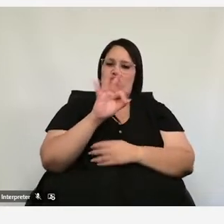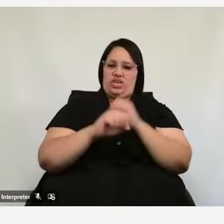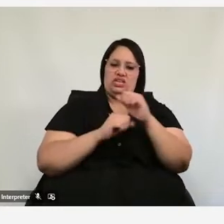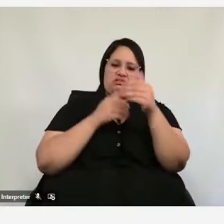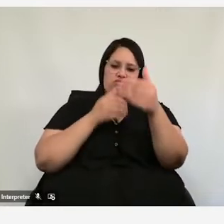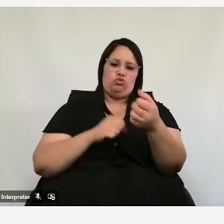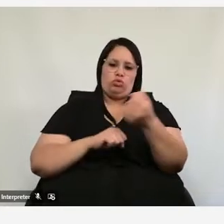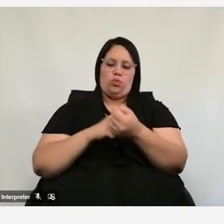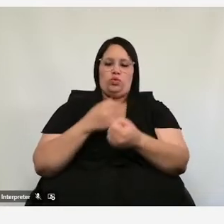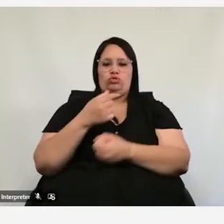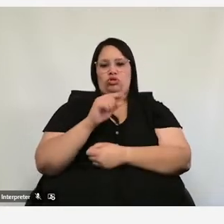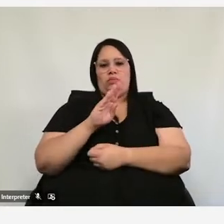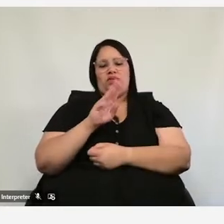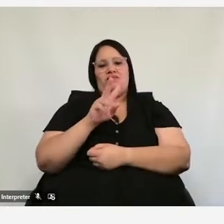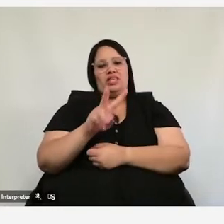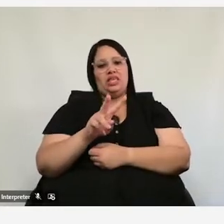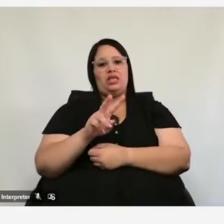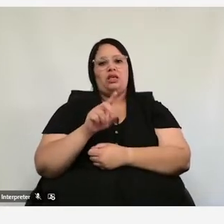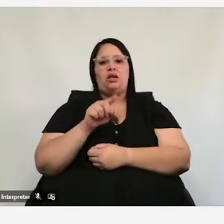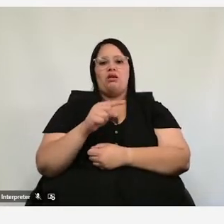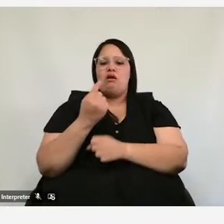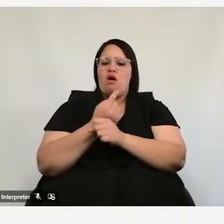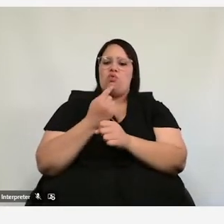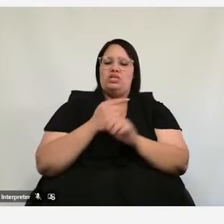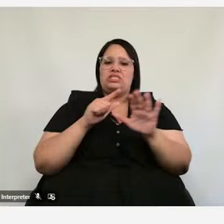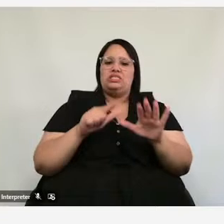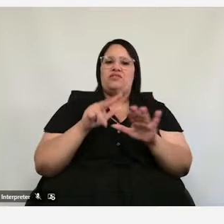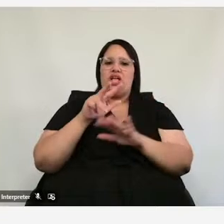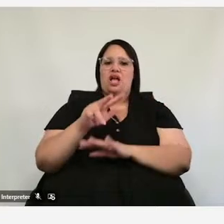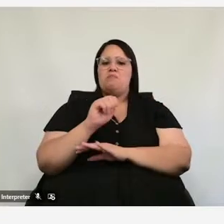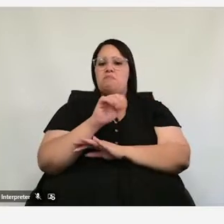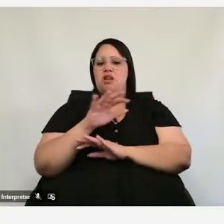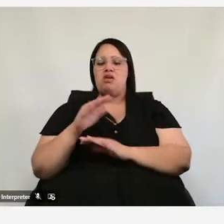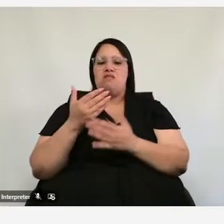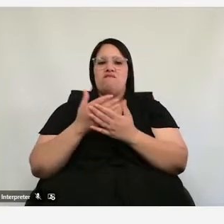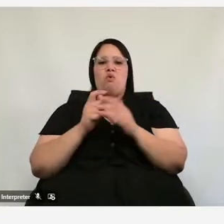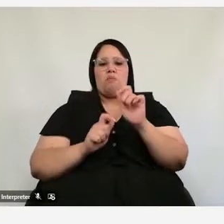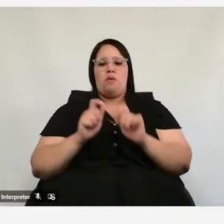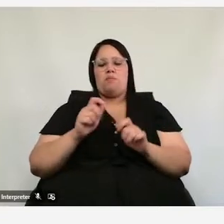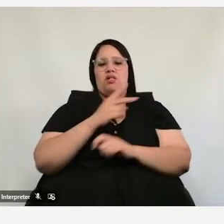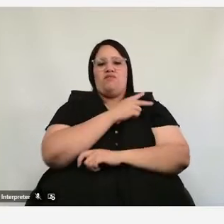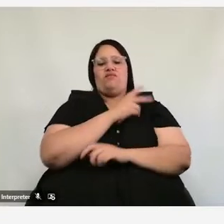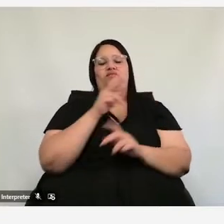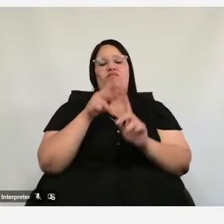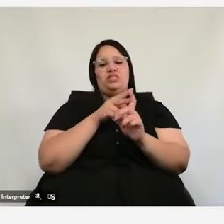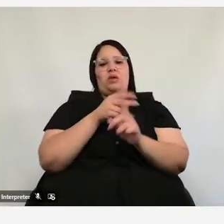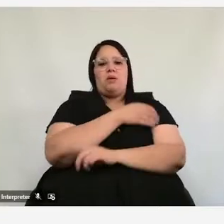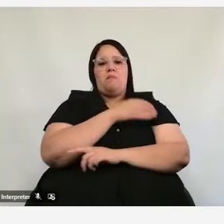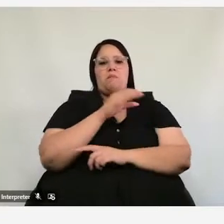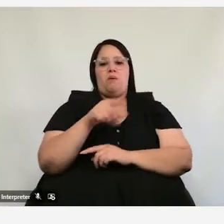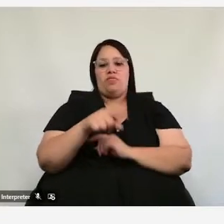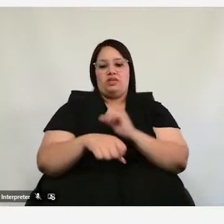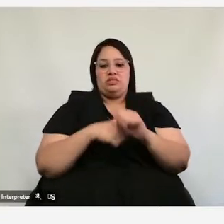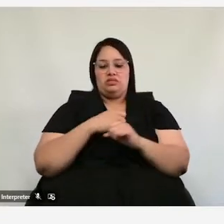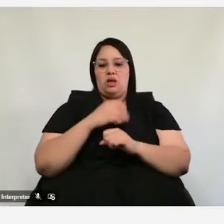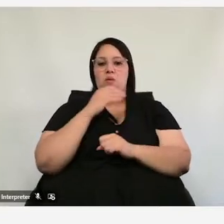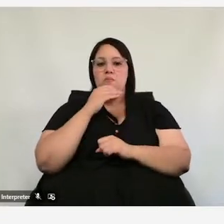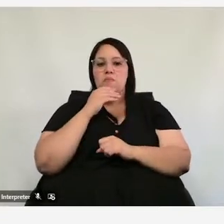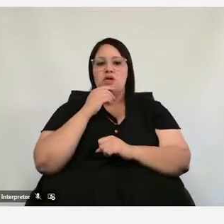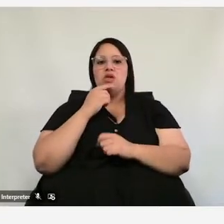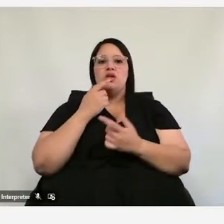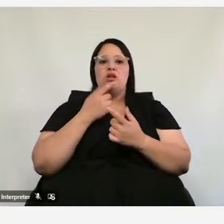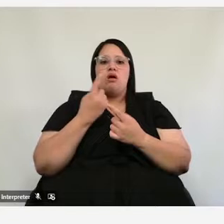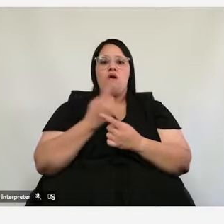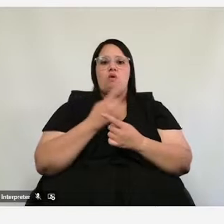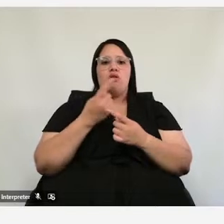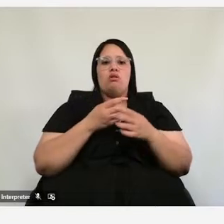support gender-based violence. That is only 78 million for victims' empowerment this year, less than the cost of single luxury estate in